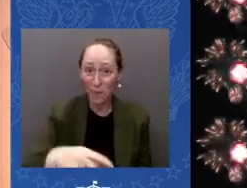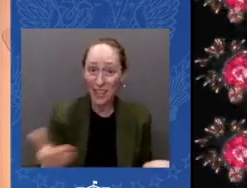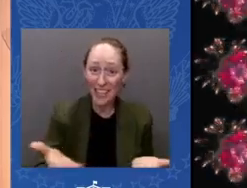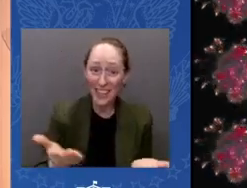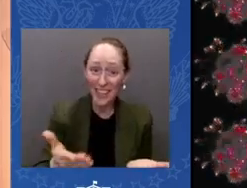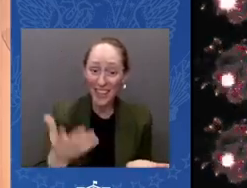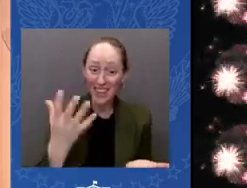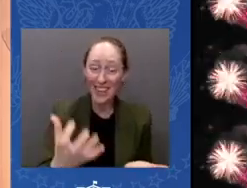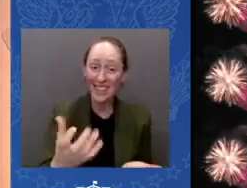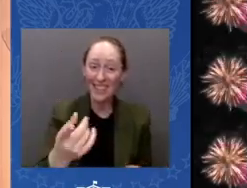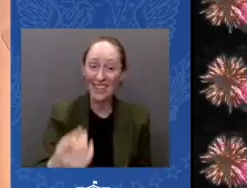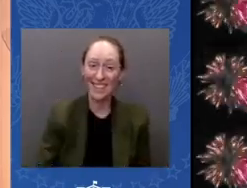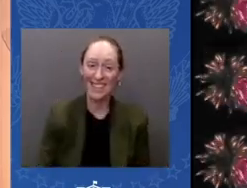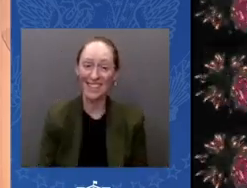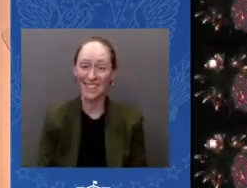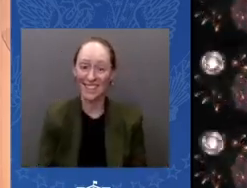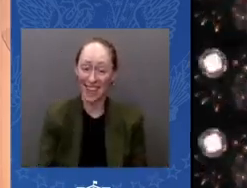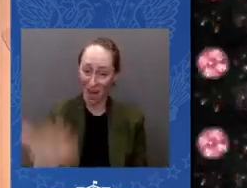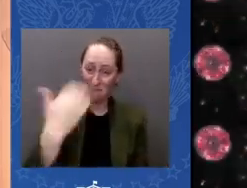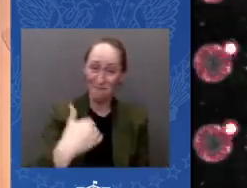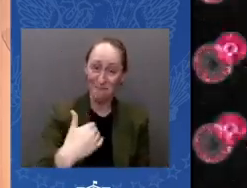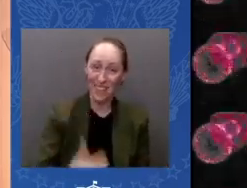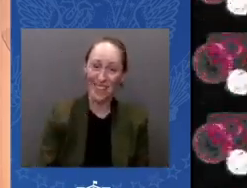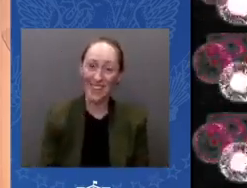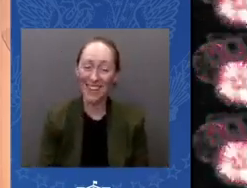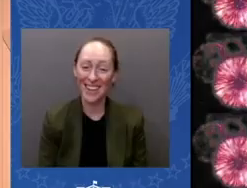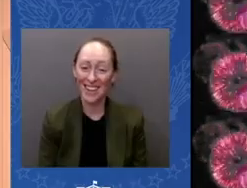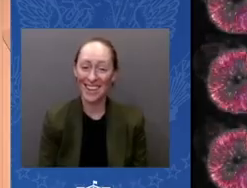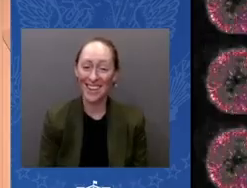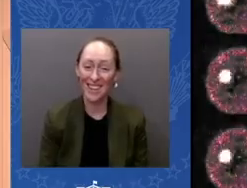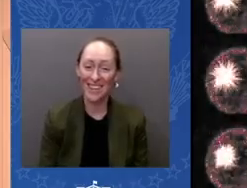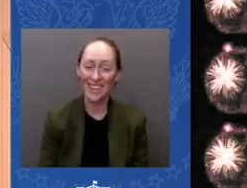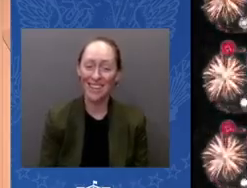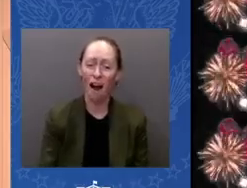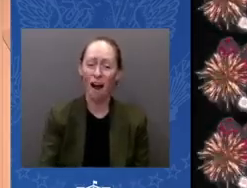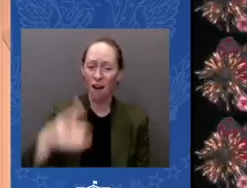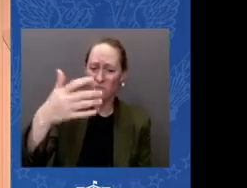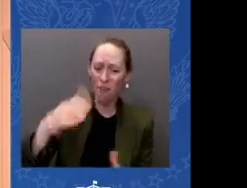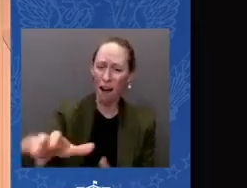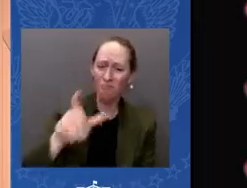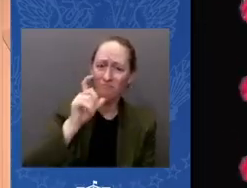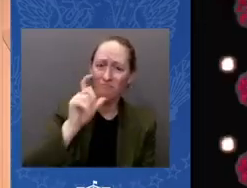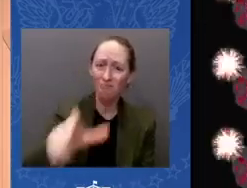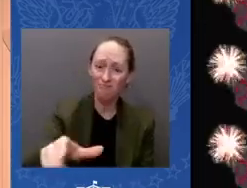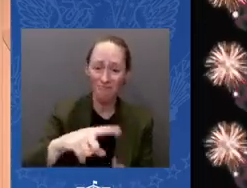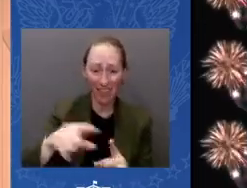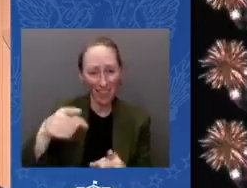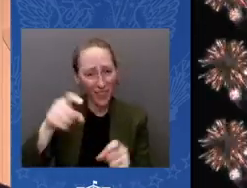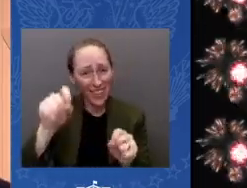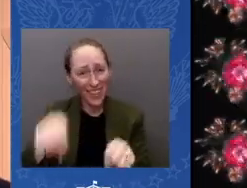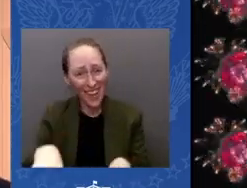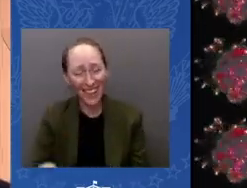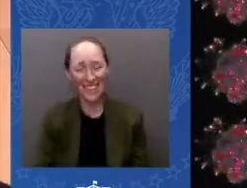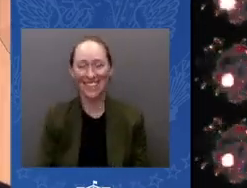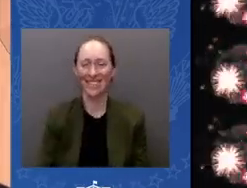Want to come up? You don't have to, but you can. Walk. Can you walk them